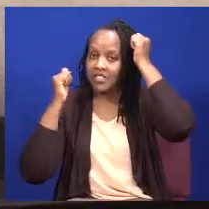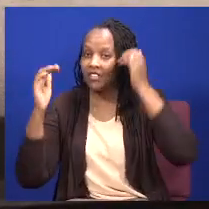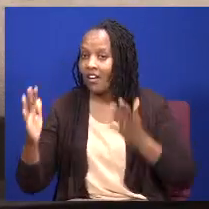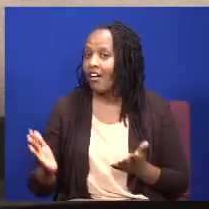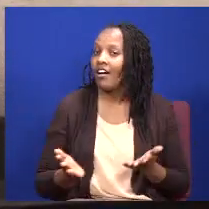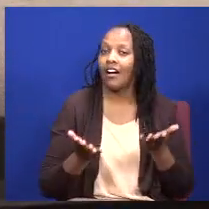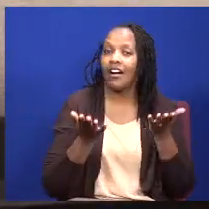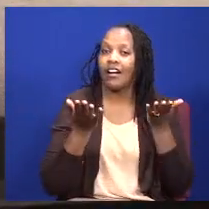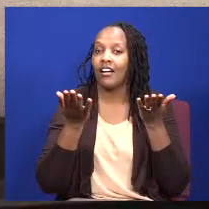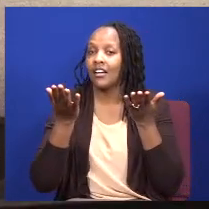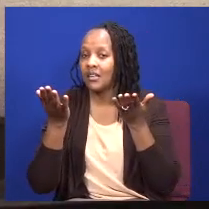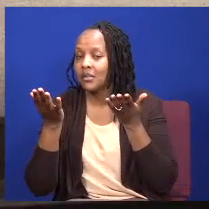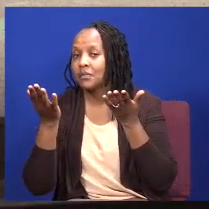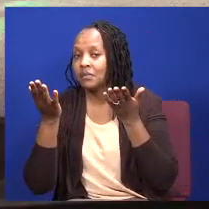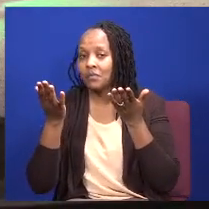rising